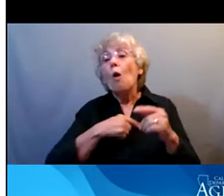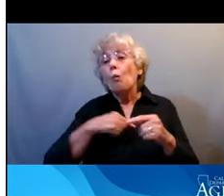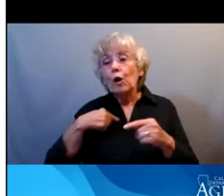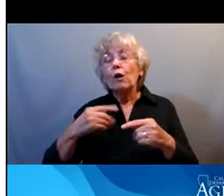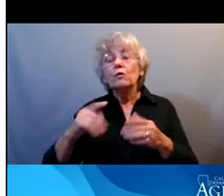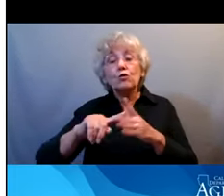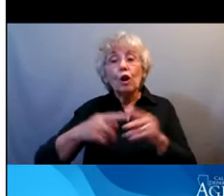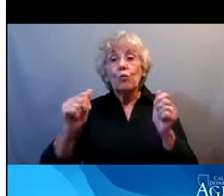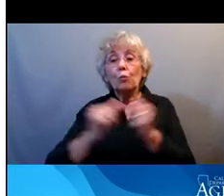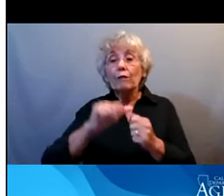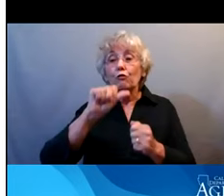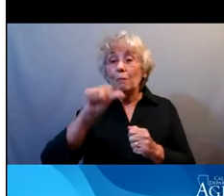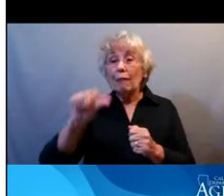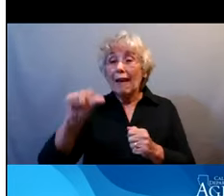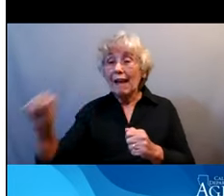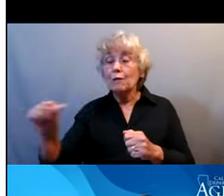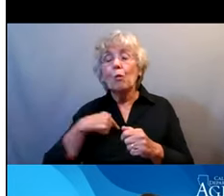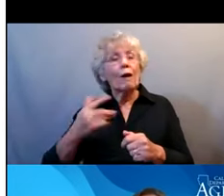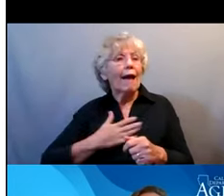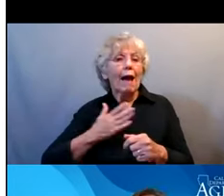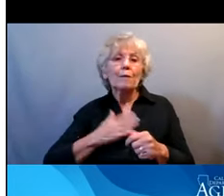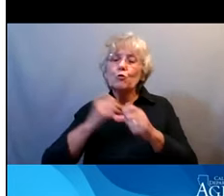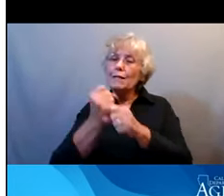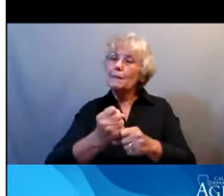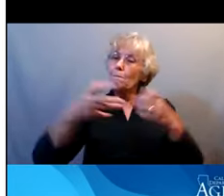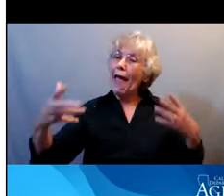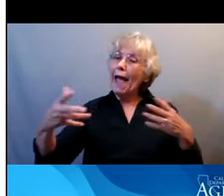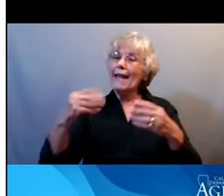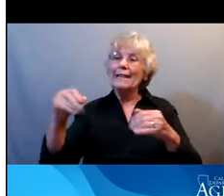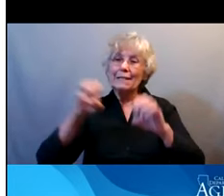to expand and experiment. That's great.